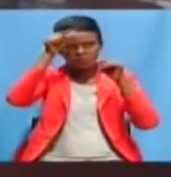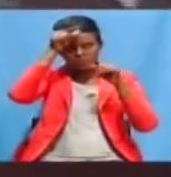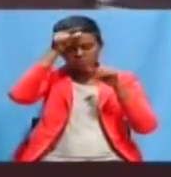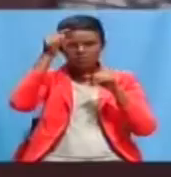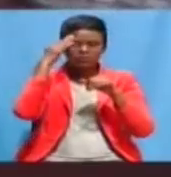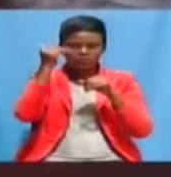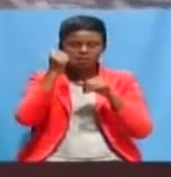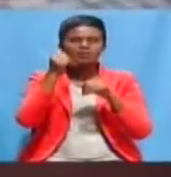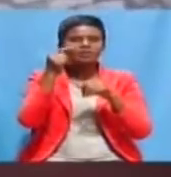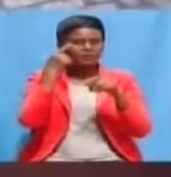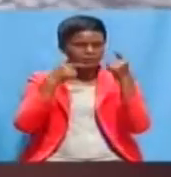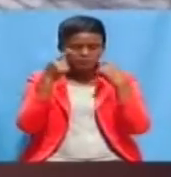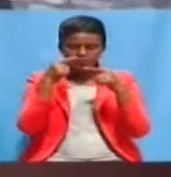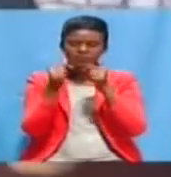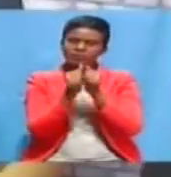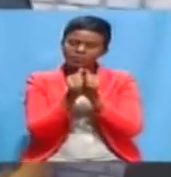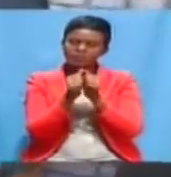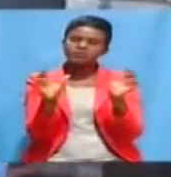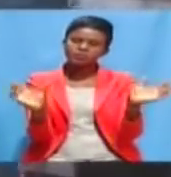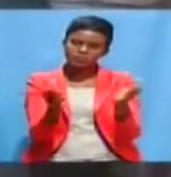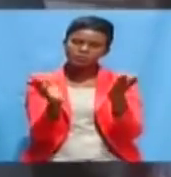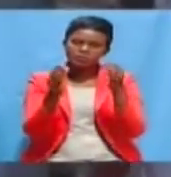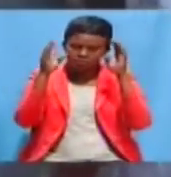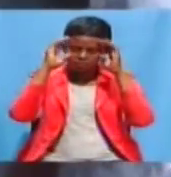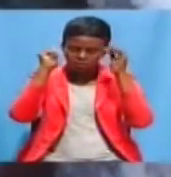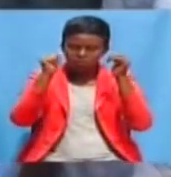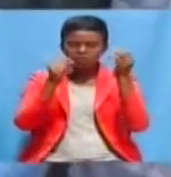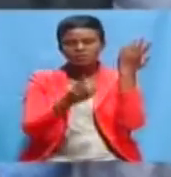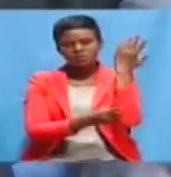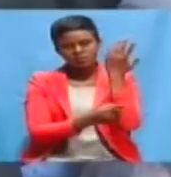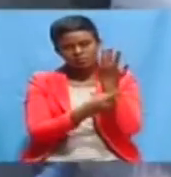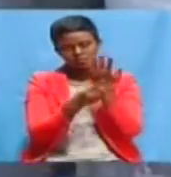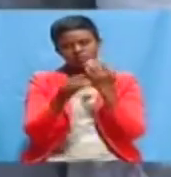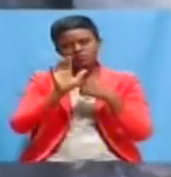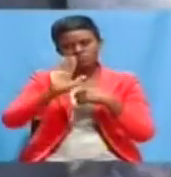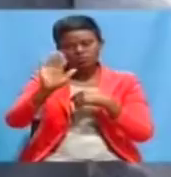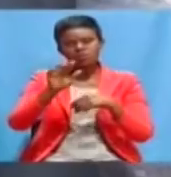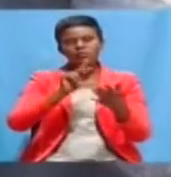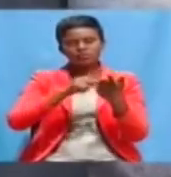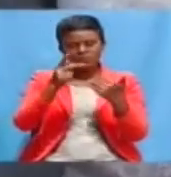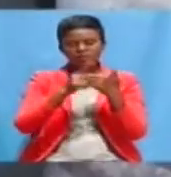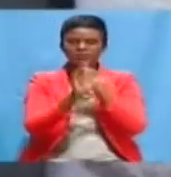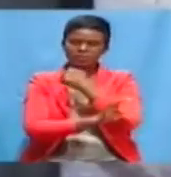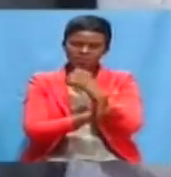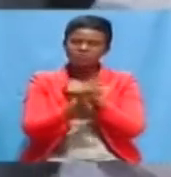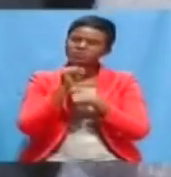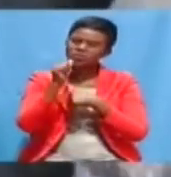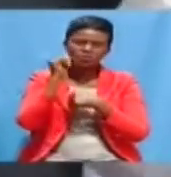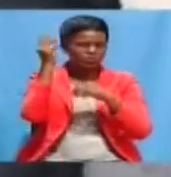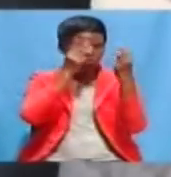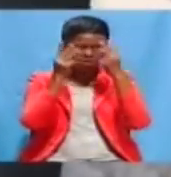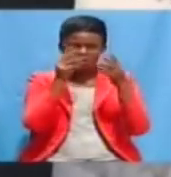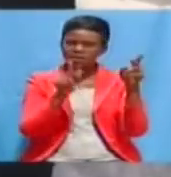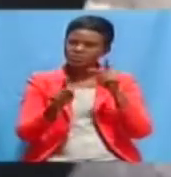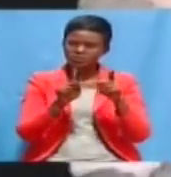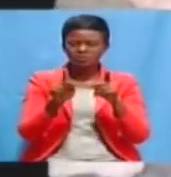mourning with him. He has further encouraged the president to continue delivering development countrywide and not to get distracted by people who